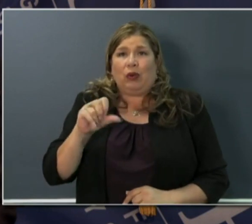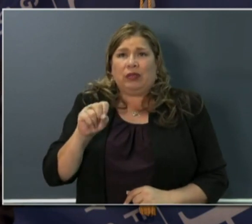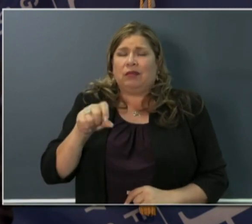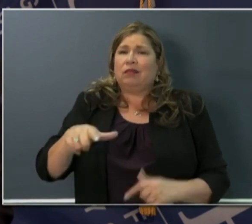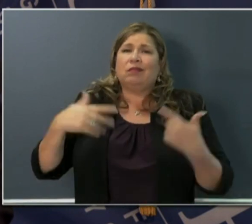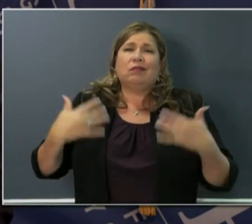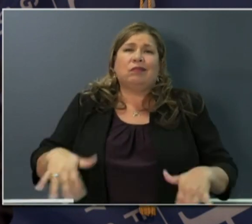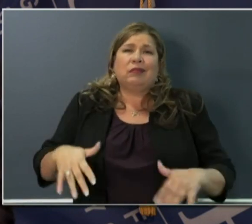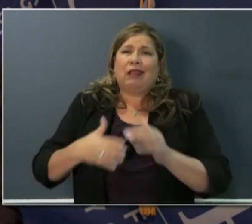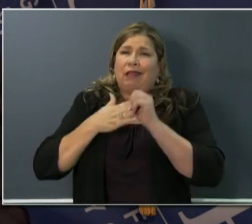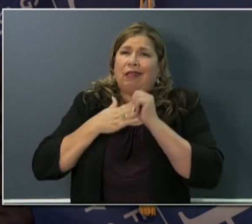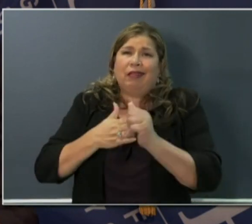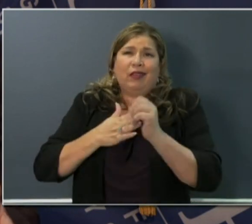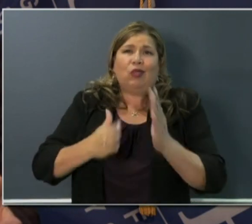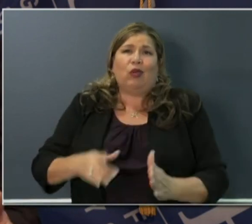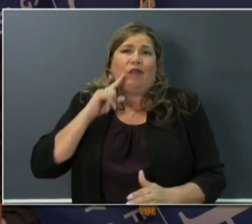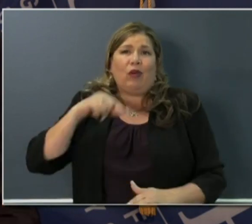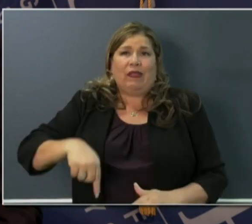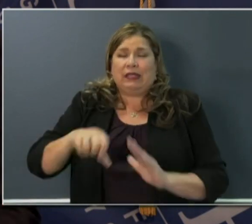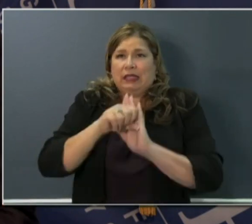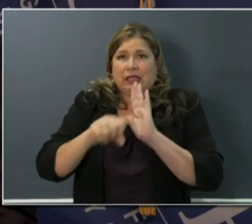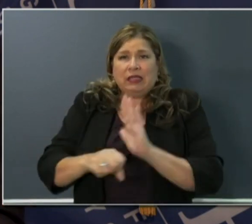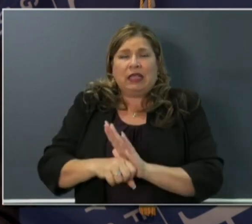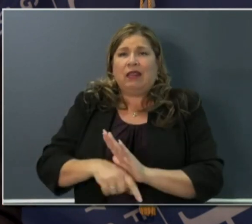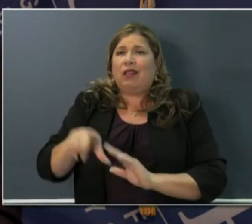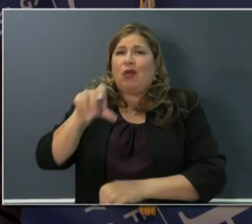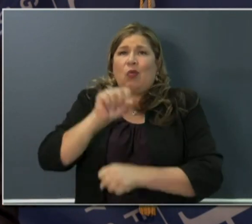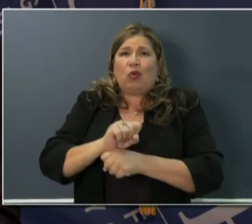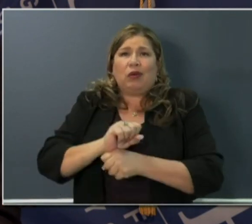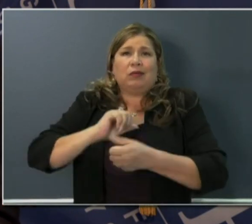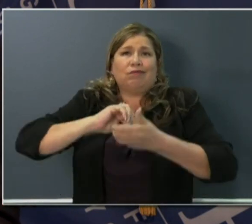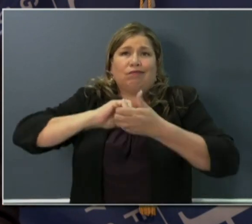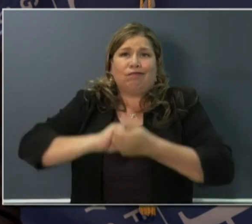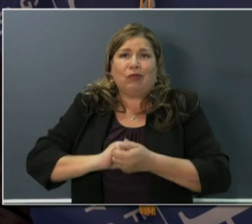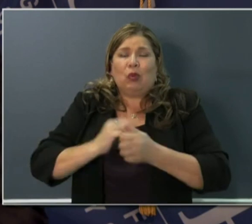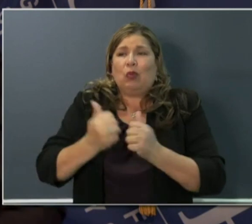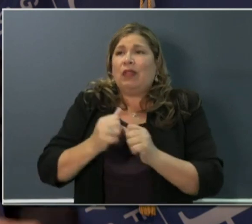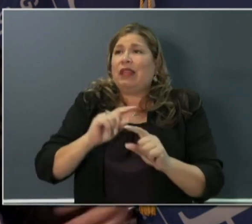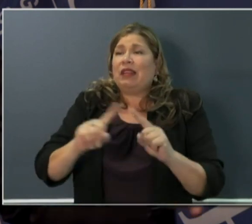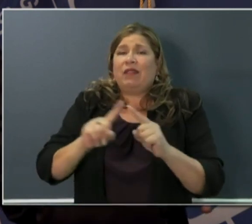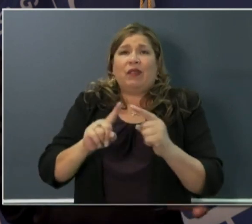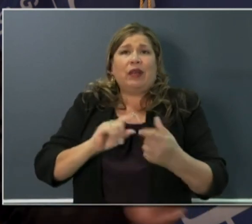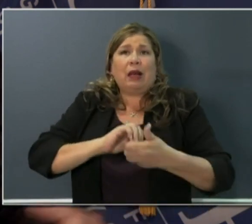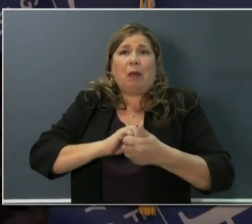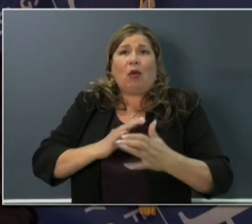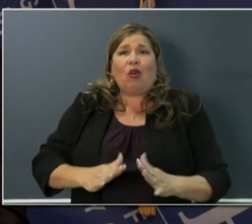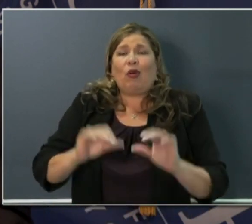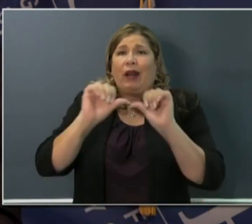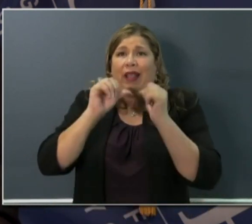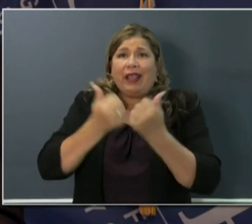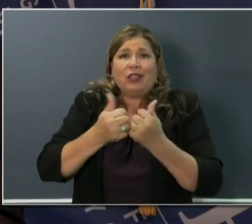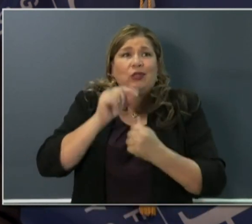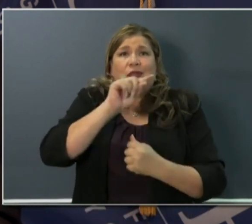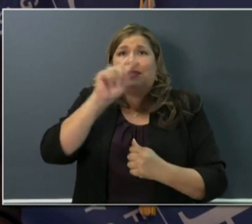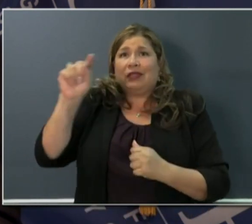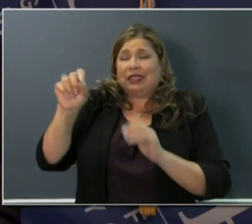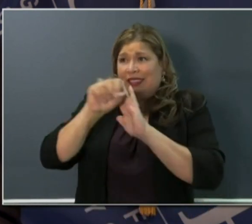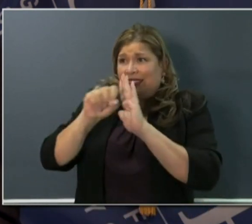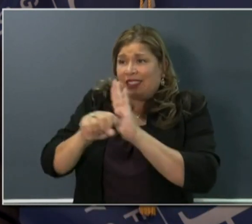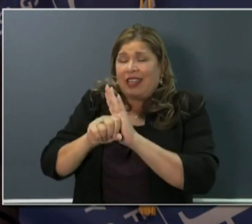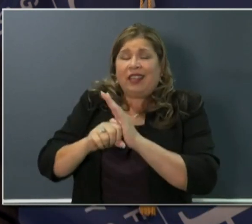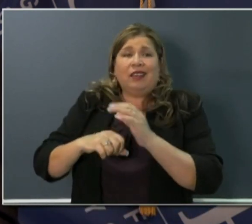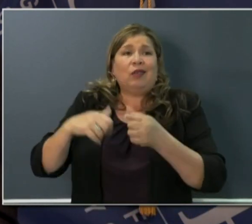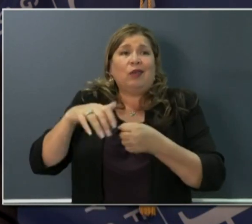our state, working hand in hand with our partners throughout state agencies, local agencies,